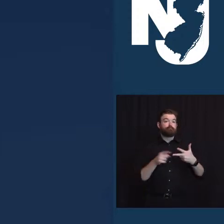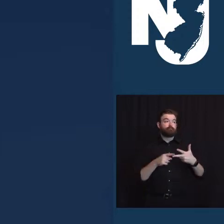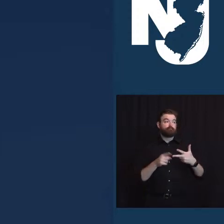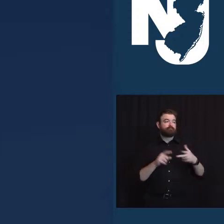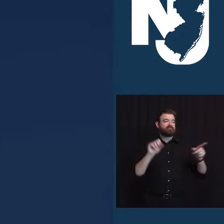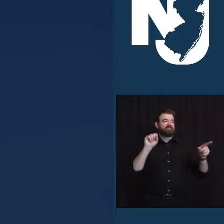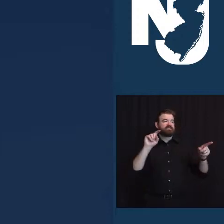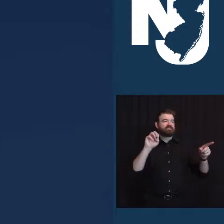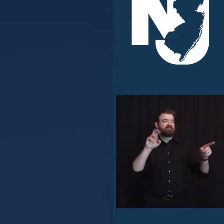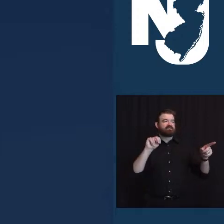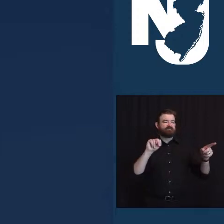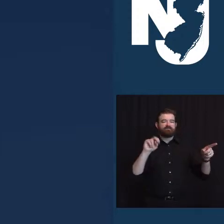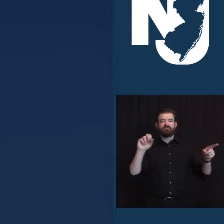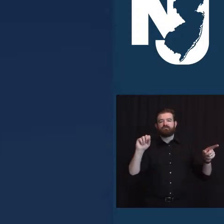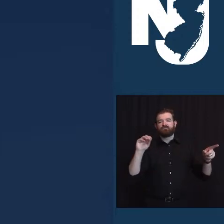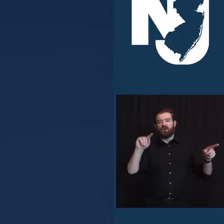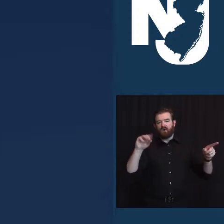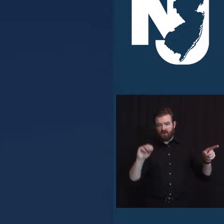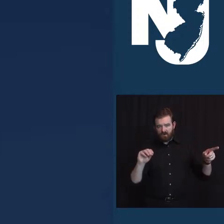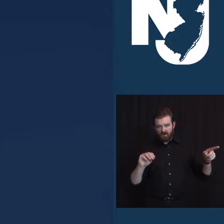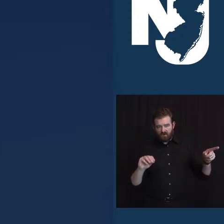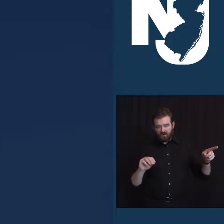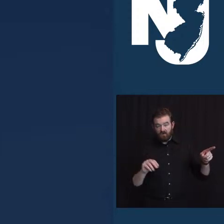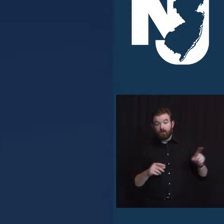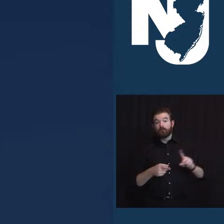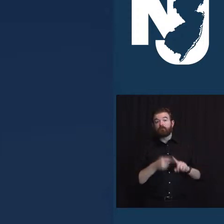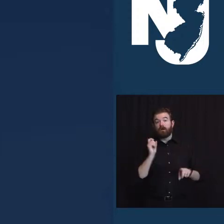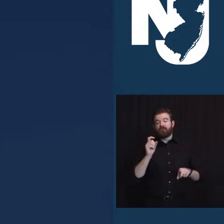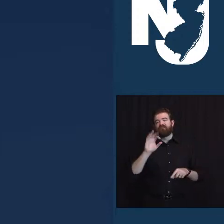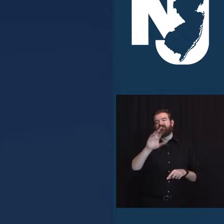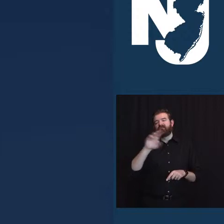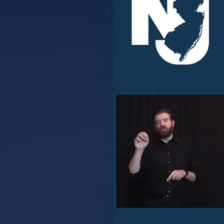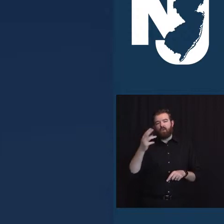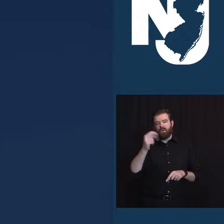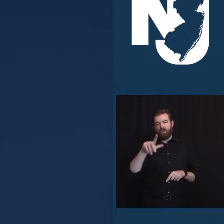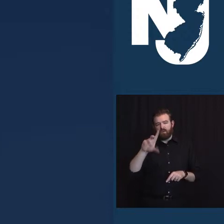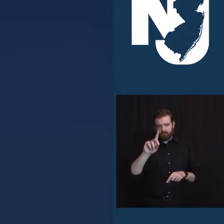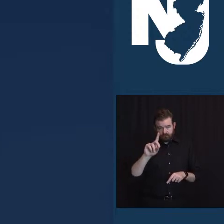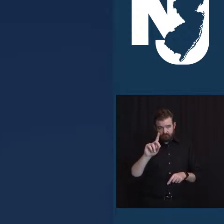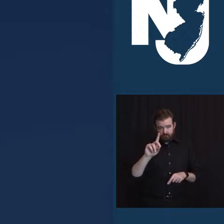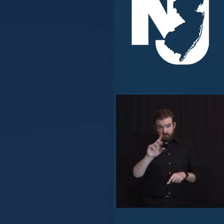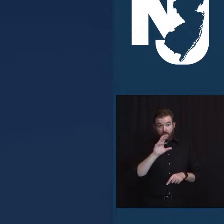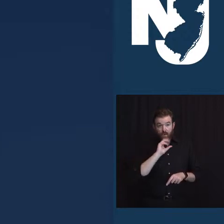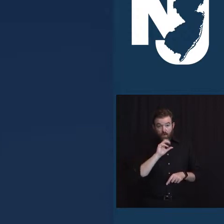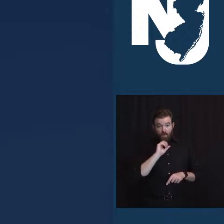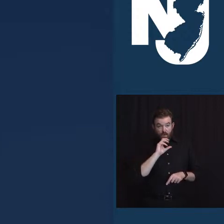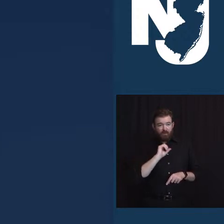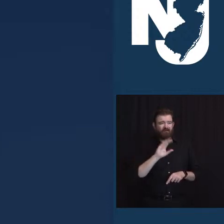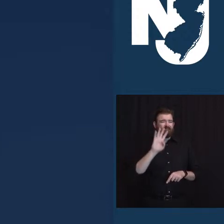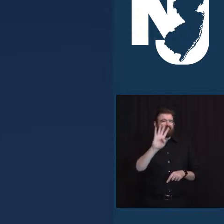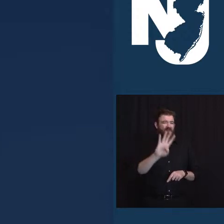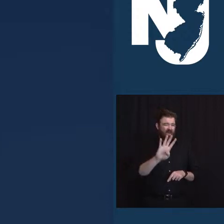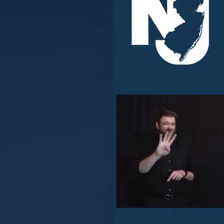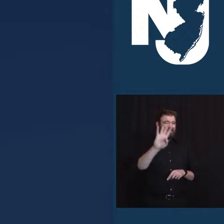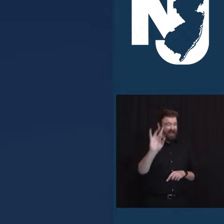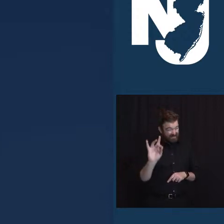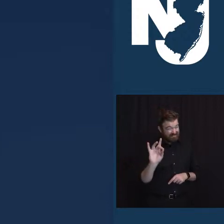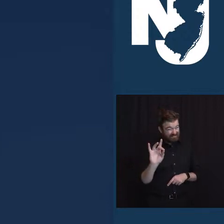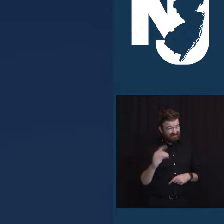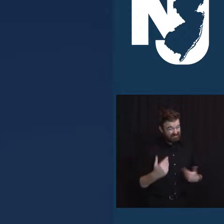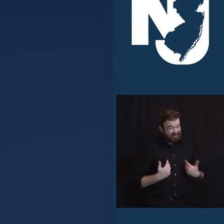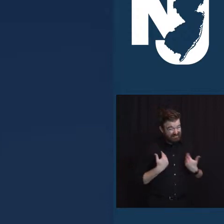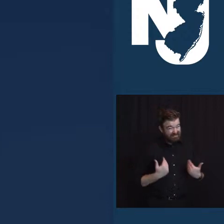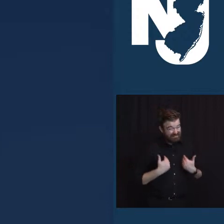Soto of Freehold Township. And Steve was just 48 years old. Born and raised